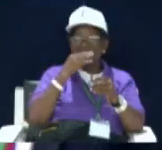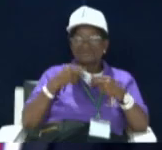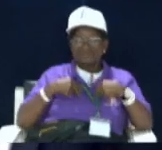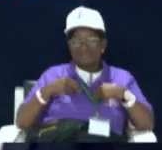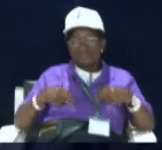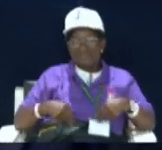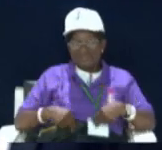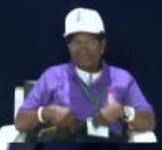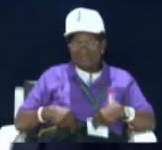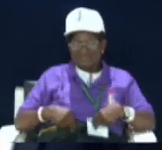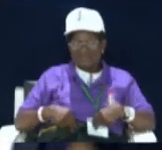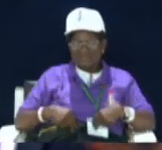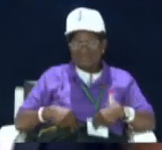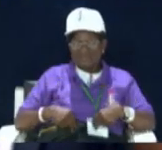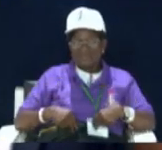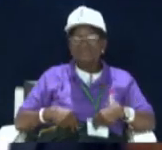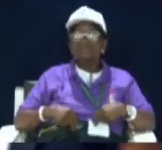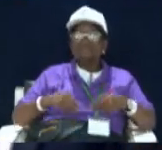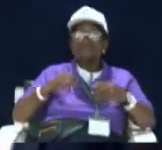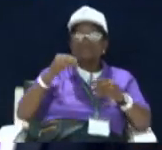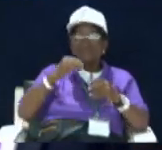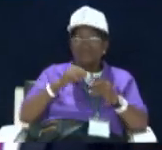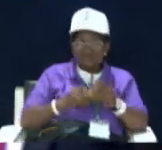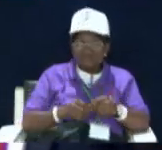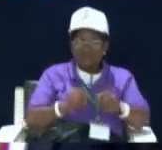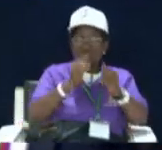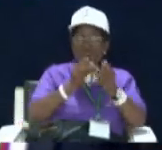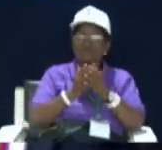lojojo aye yin ireshani